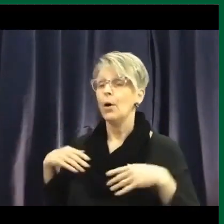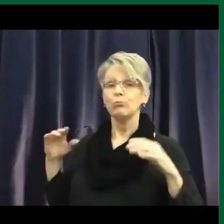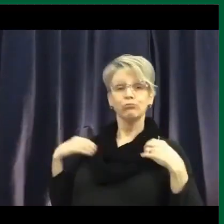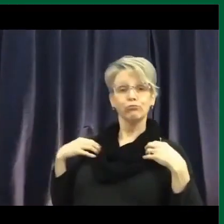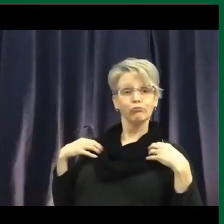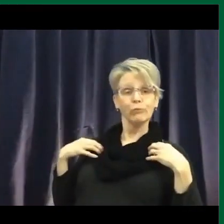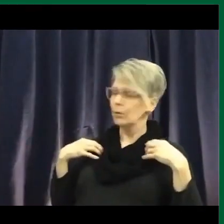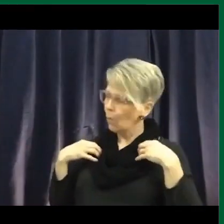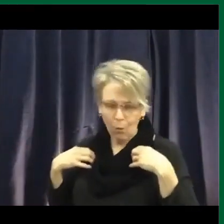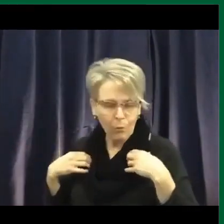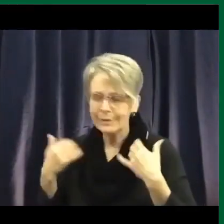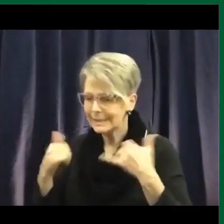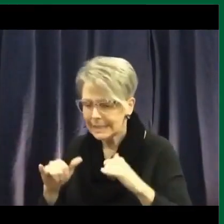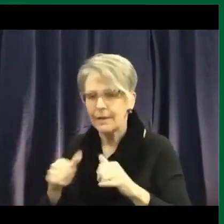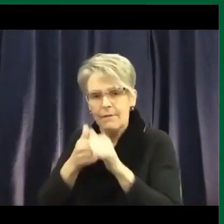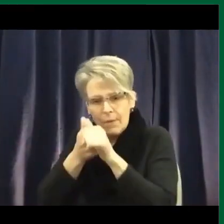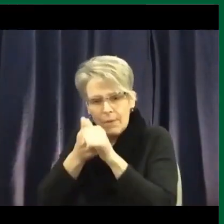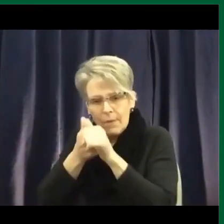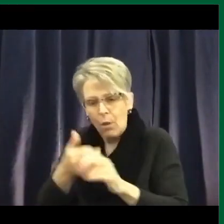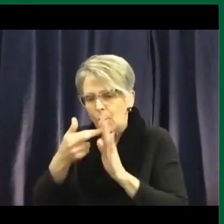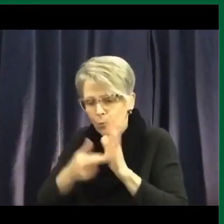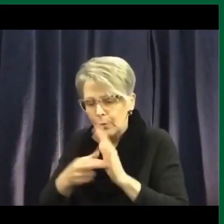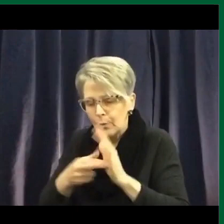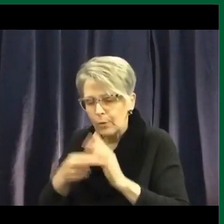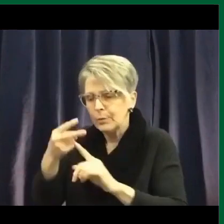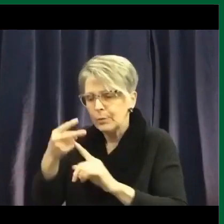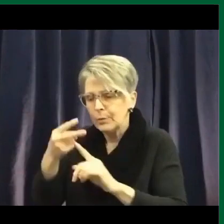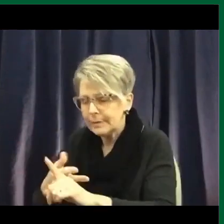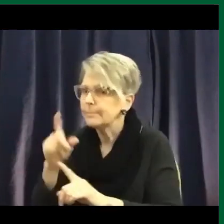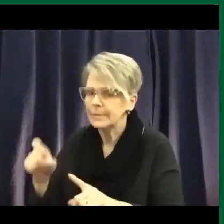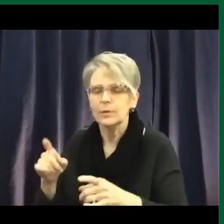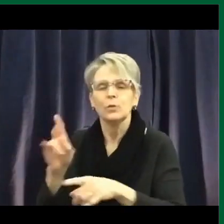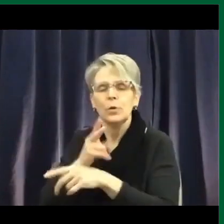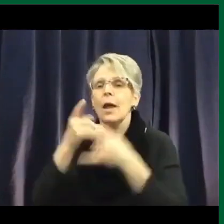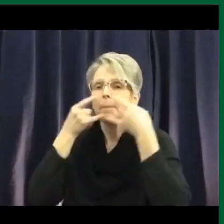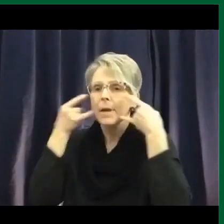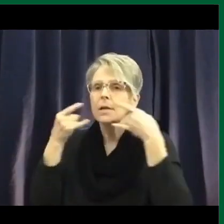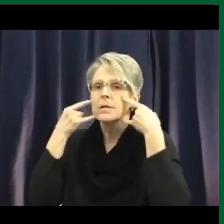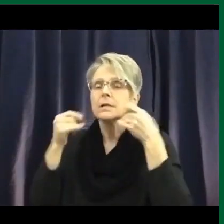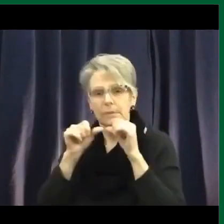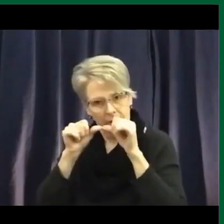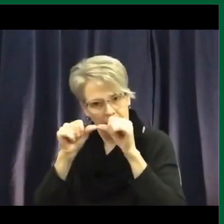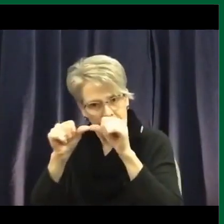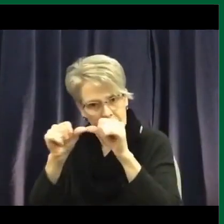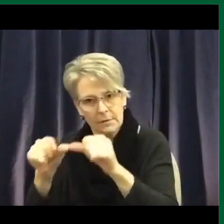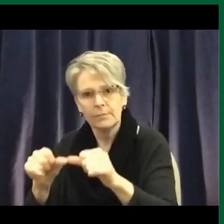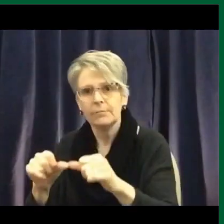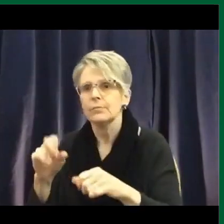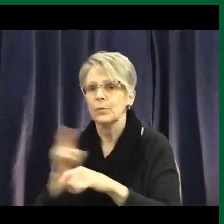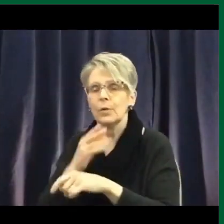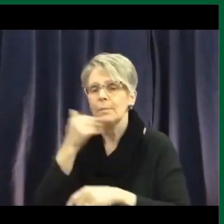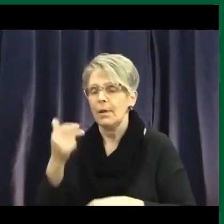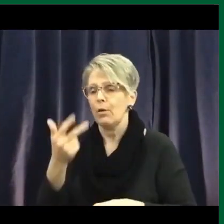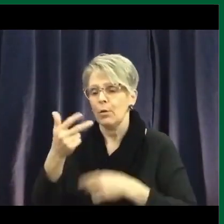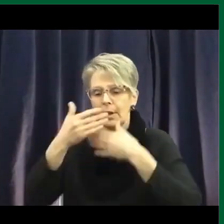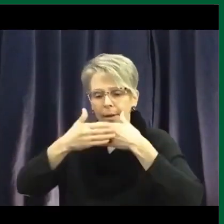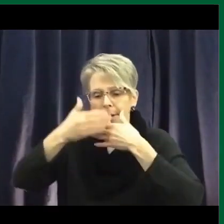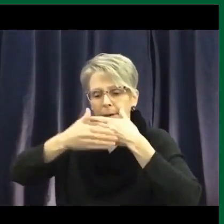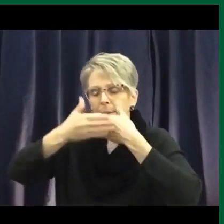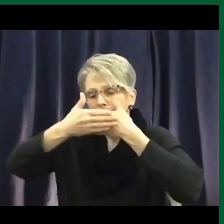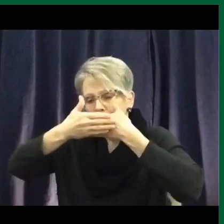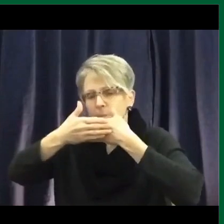months. Pay special attention to our mask use. Use the best mask you have, 3-layer polypropylene